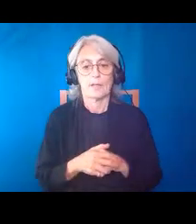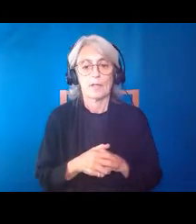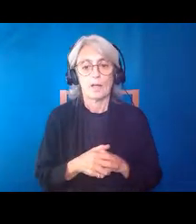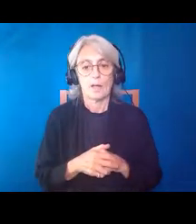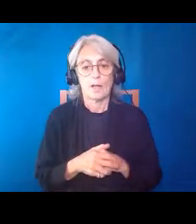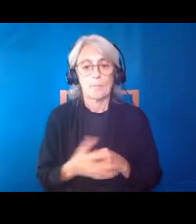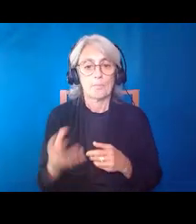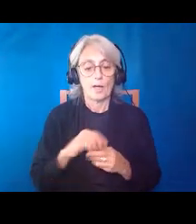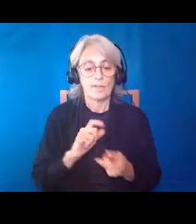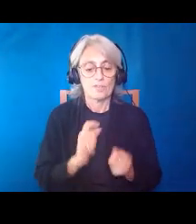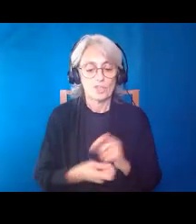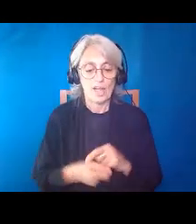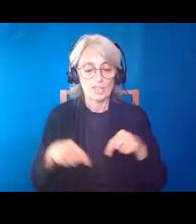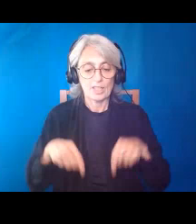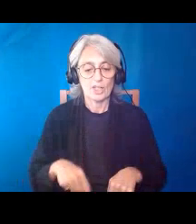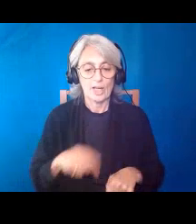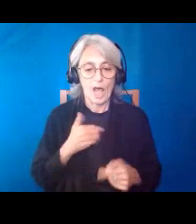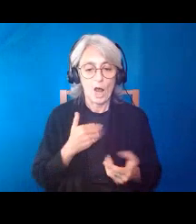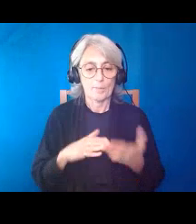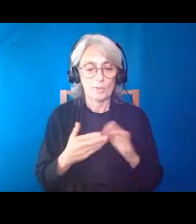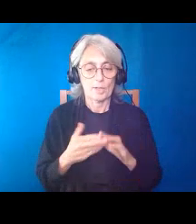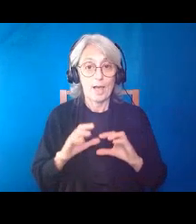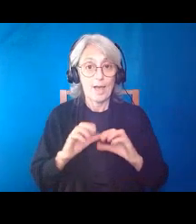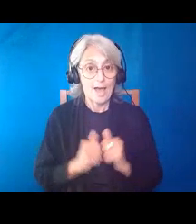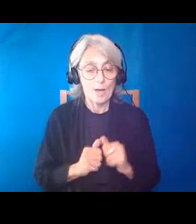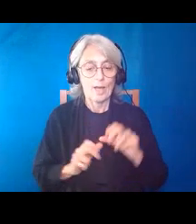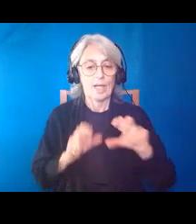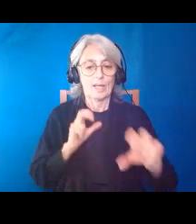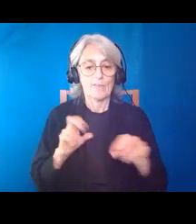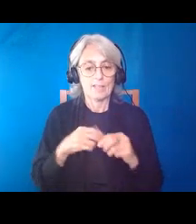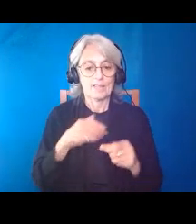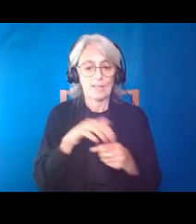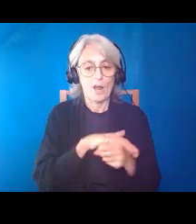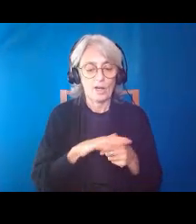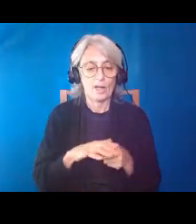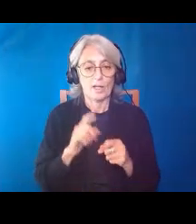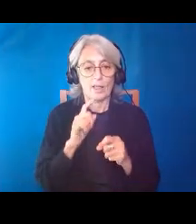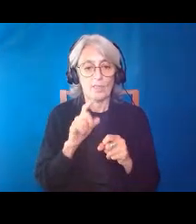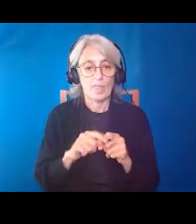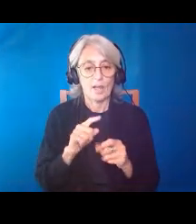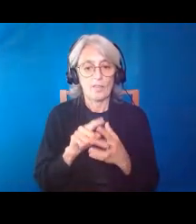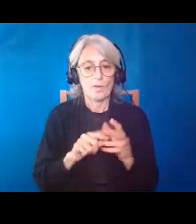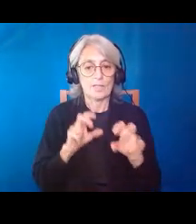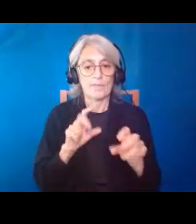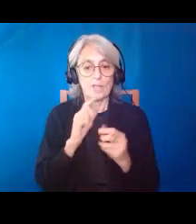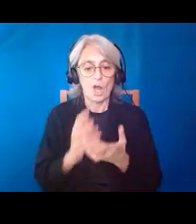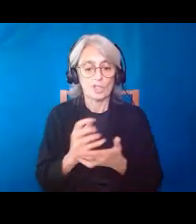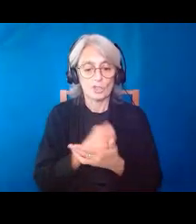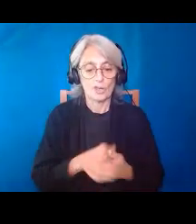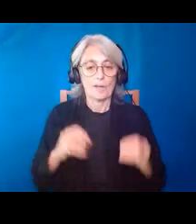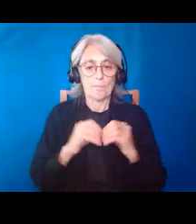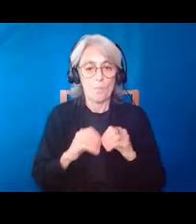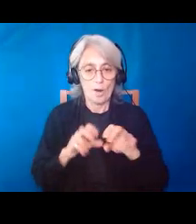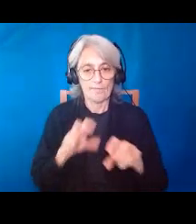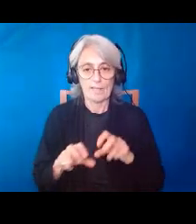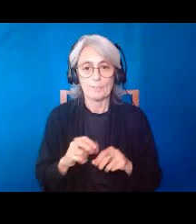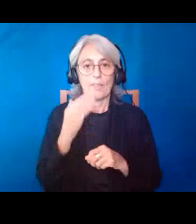in our community by making investments in our area that are truly deserving of more investment. Thank you so much for being